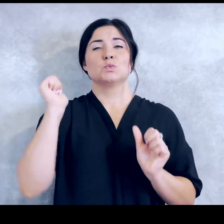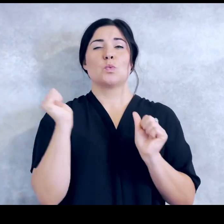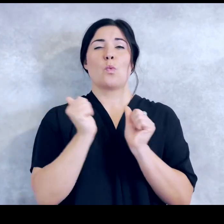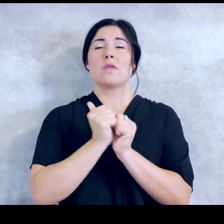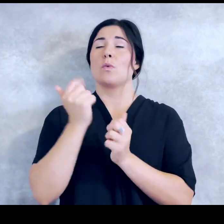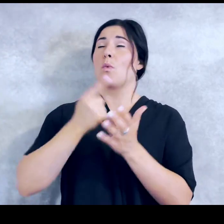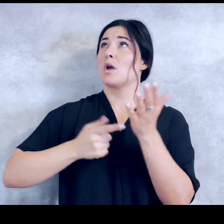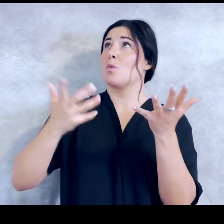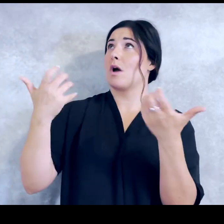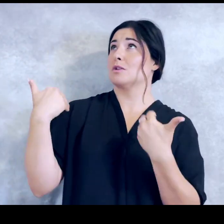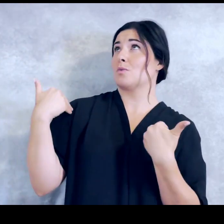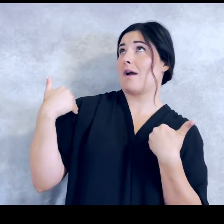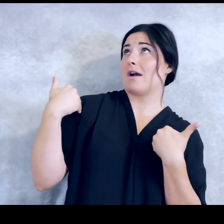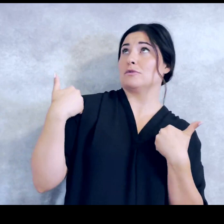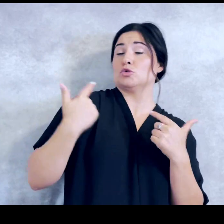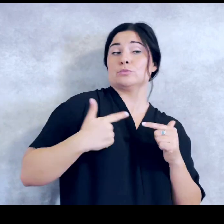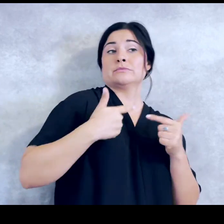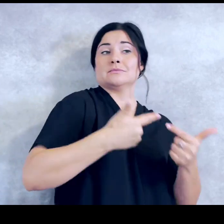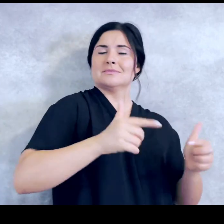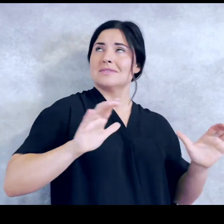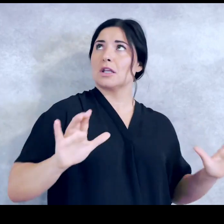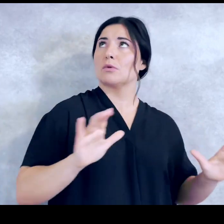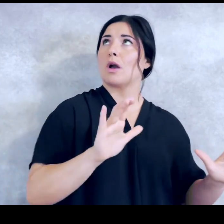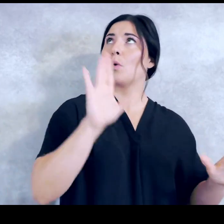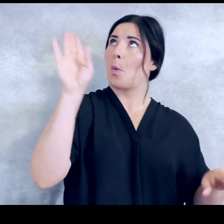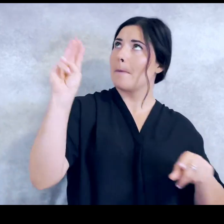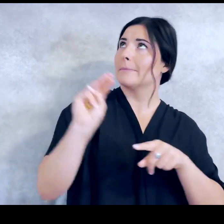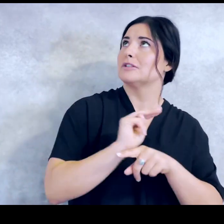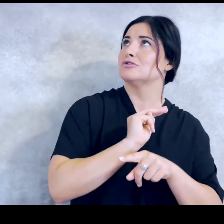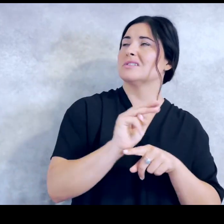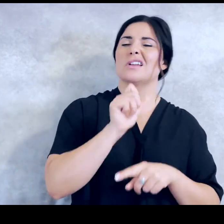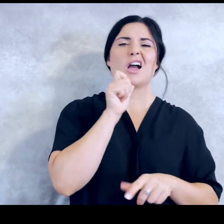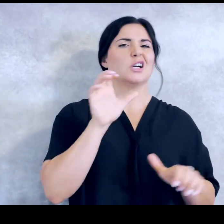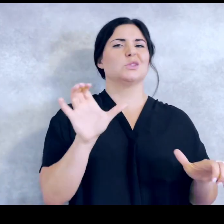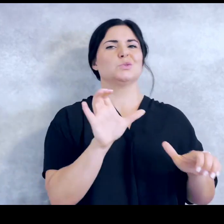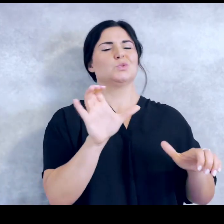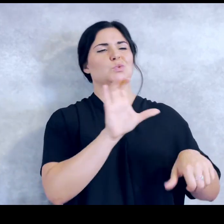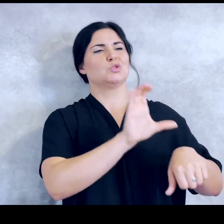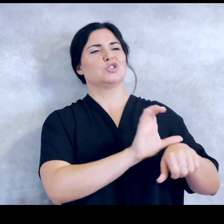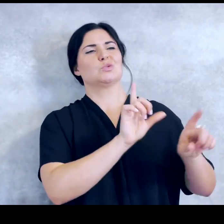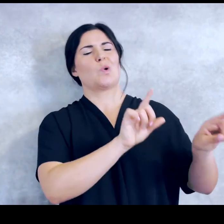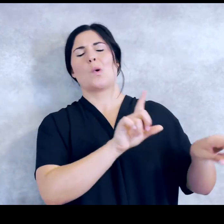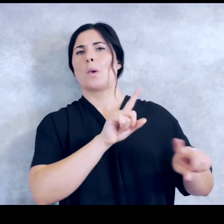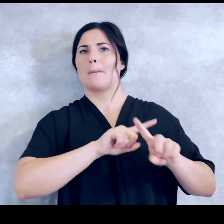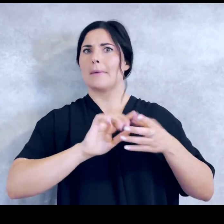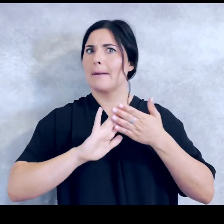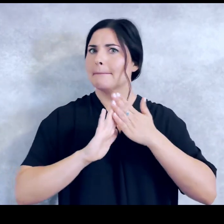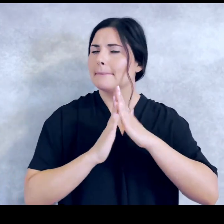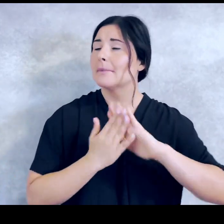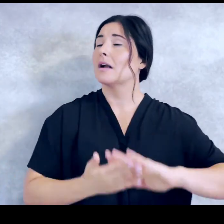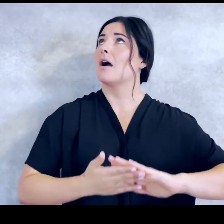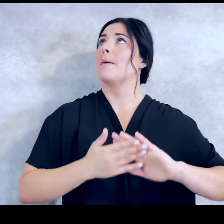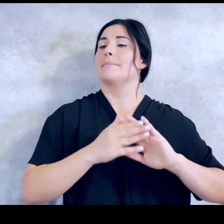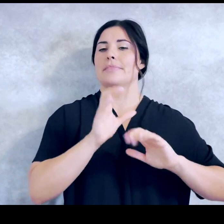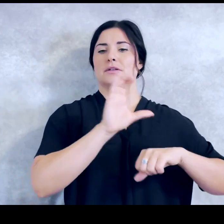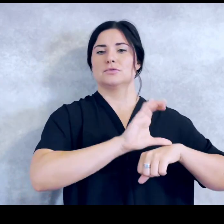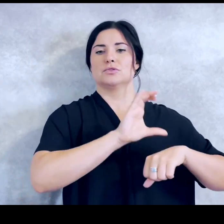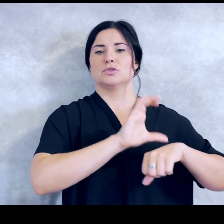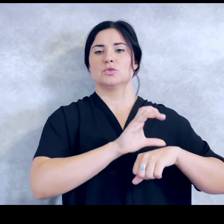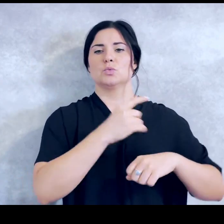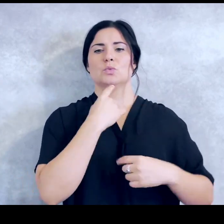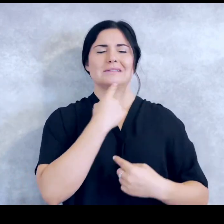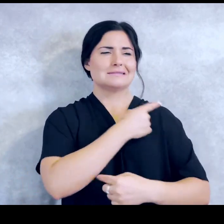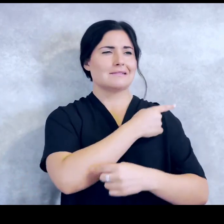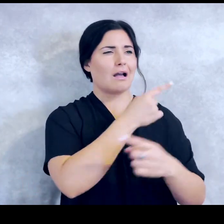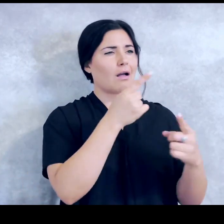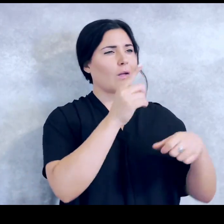with what you want to give us so that we can carry out your mission to not just do church, but to be the church and to tell the world how much you love them, to